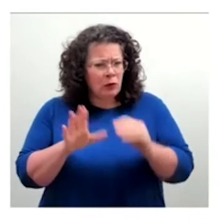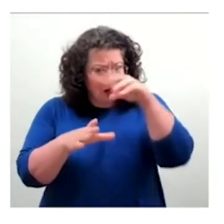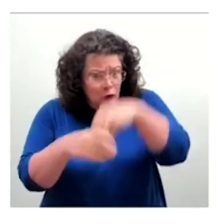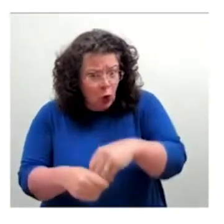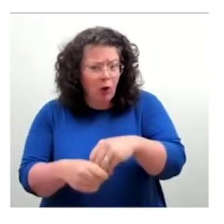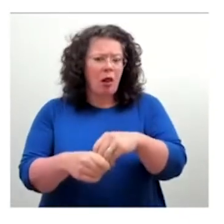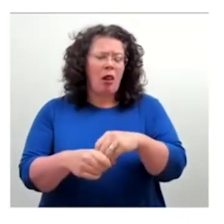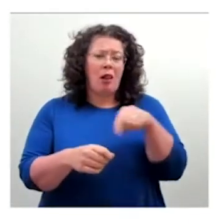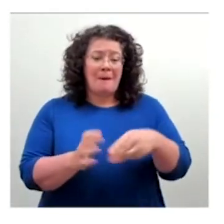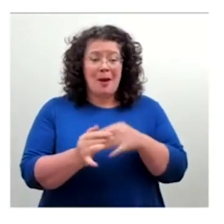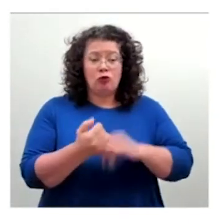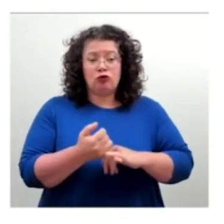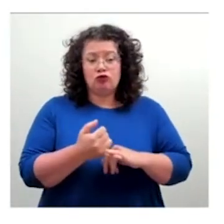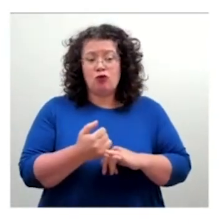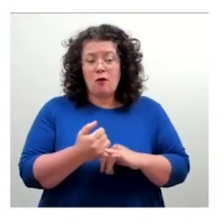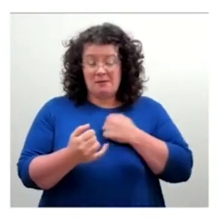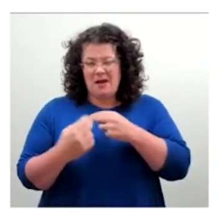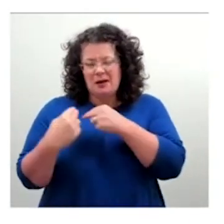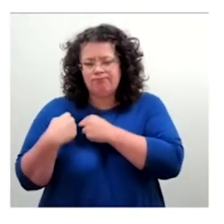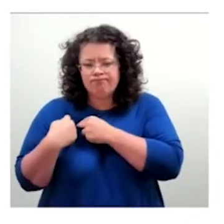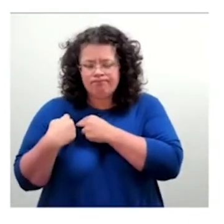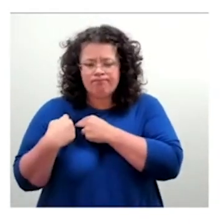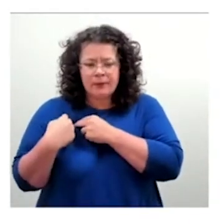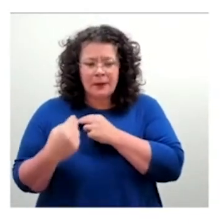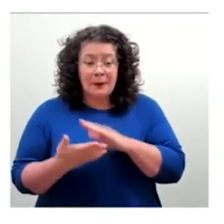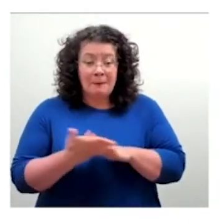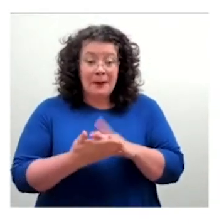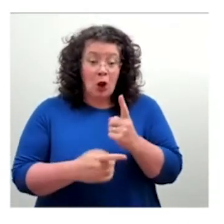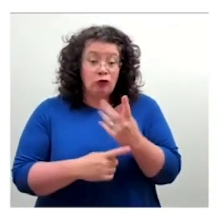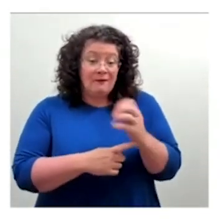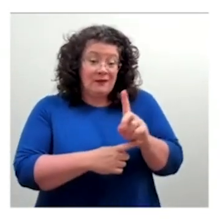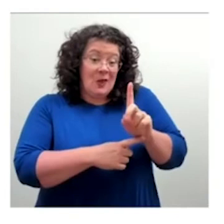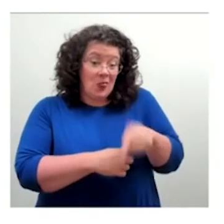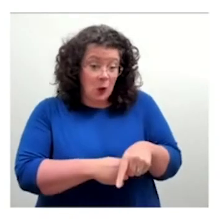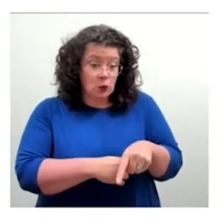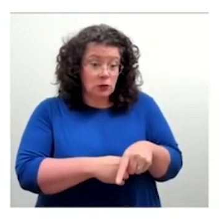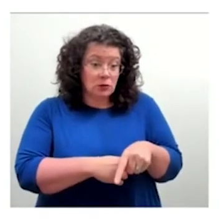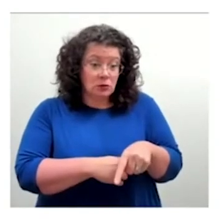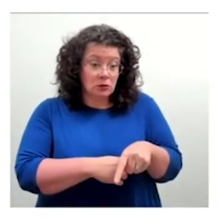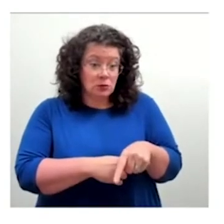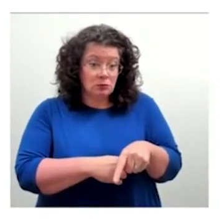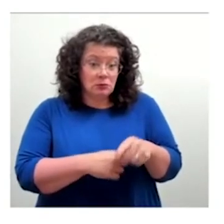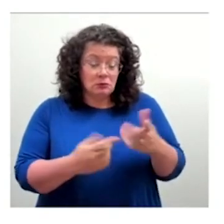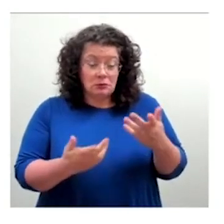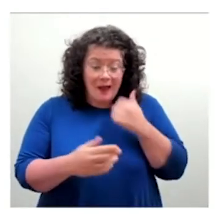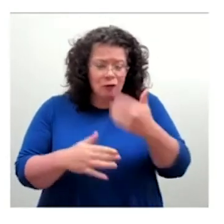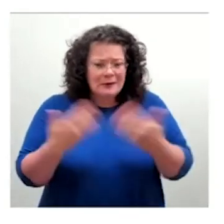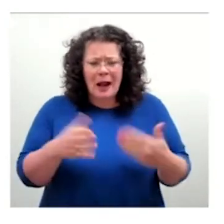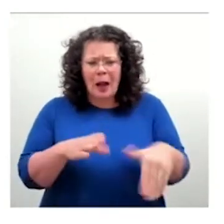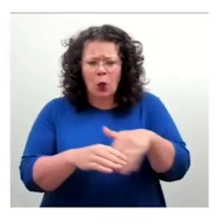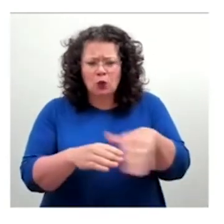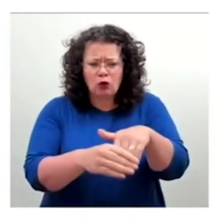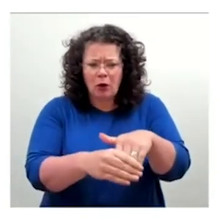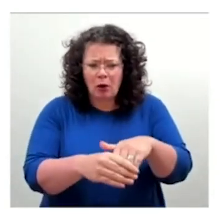But I'm seeing how that model is now beginning to have an impact in customer side conversations, and to think about